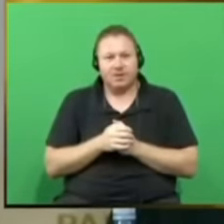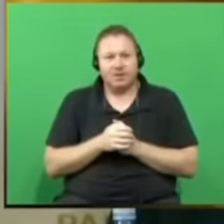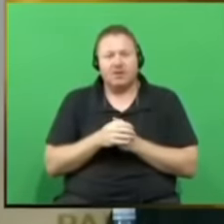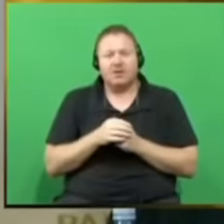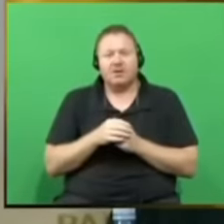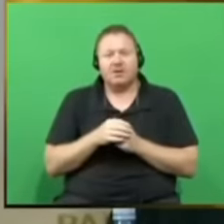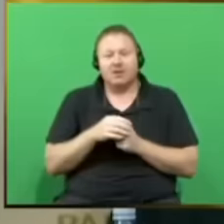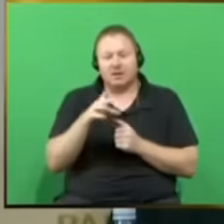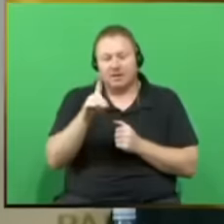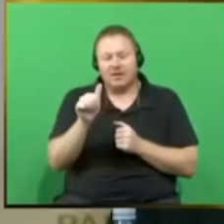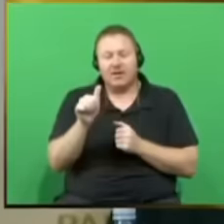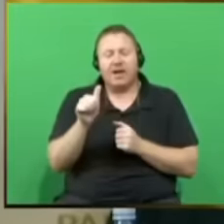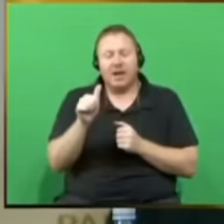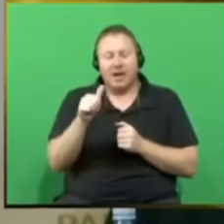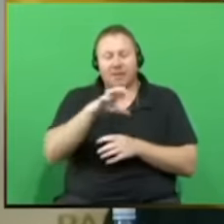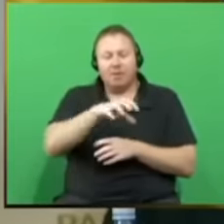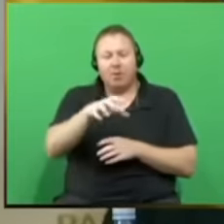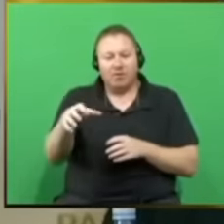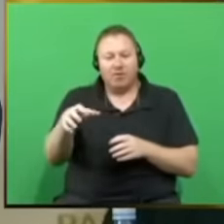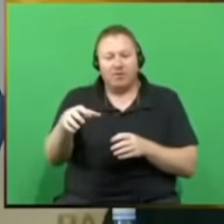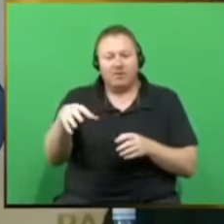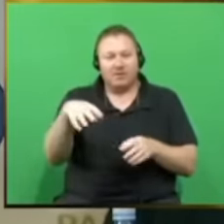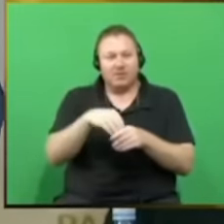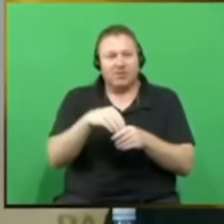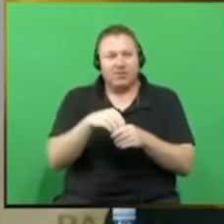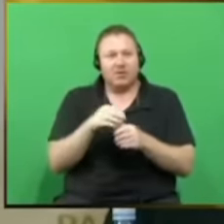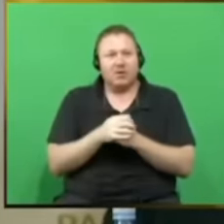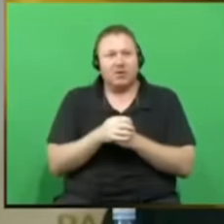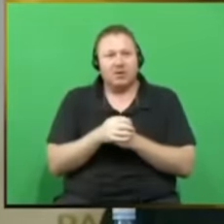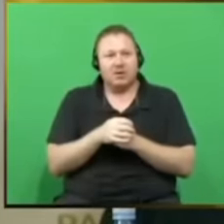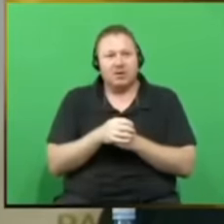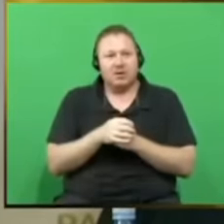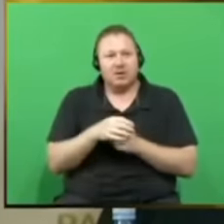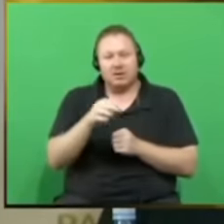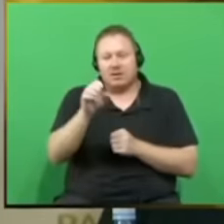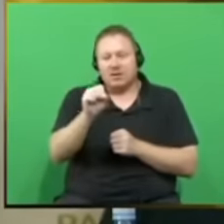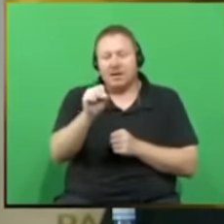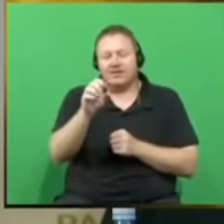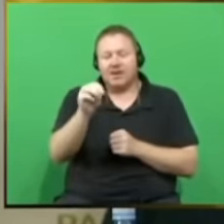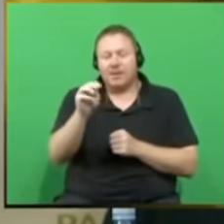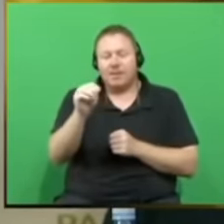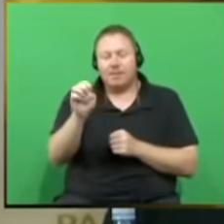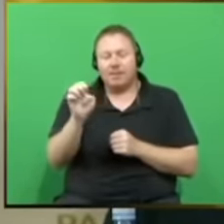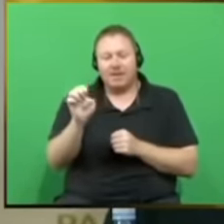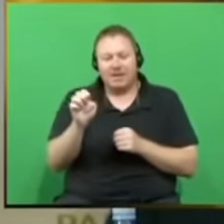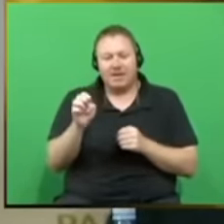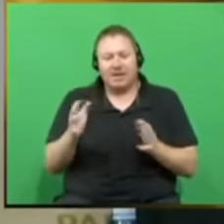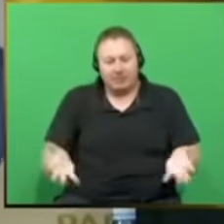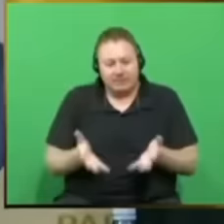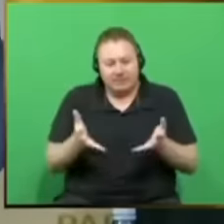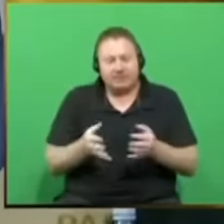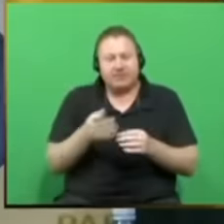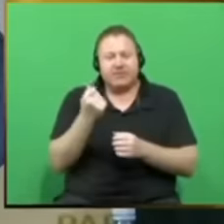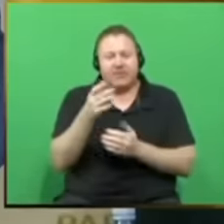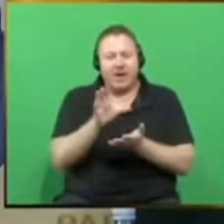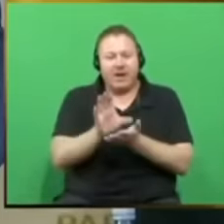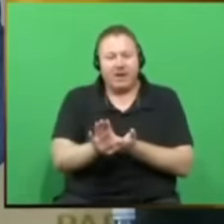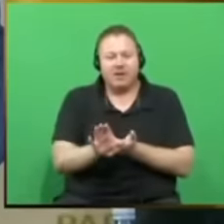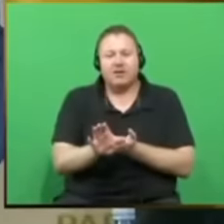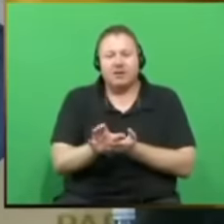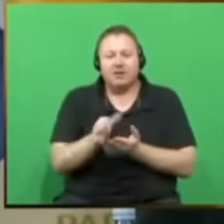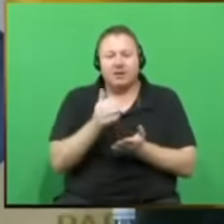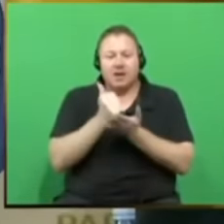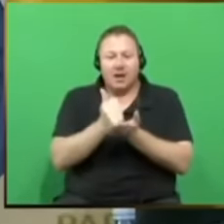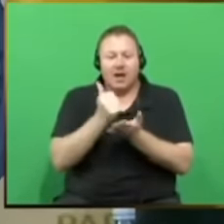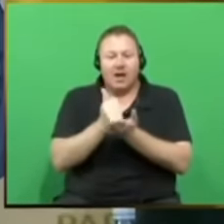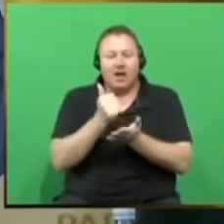when the DA province steps in. We have an SMME booster fund. We have a fund for small